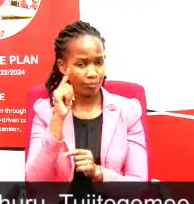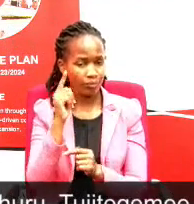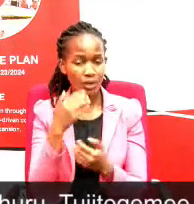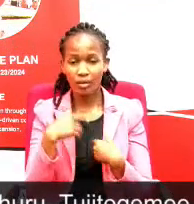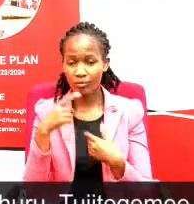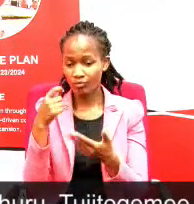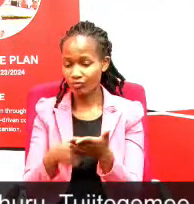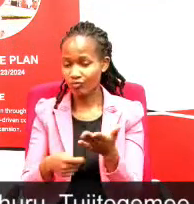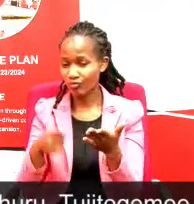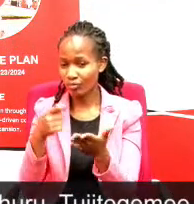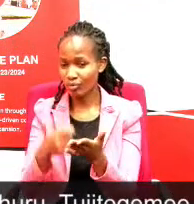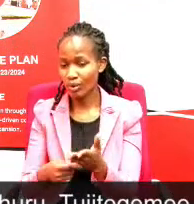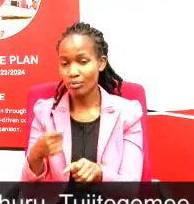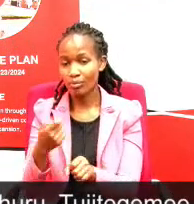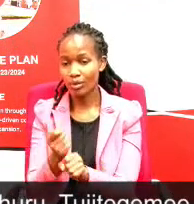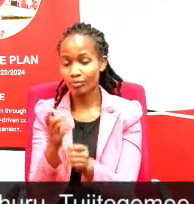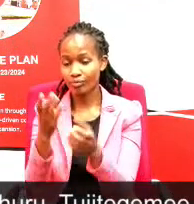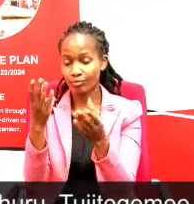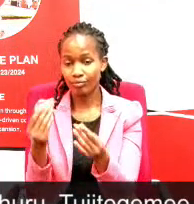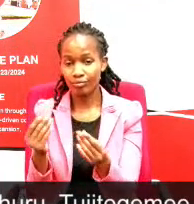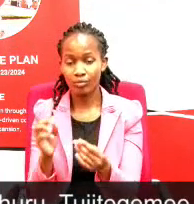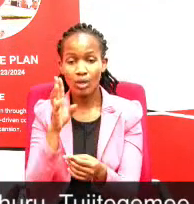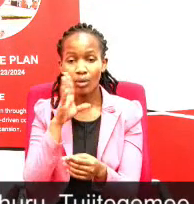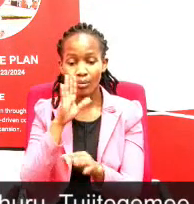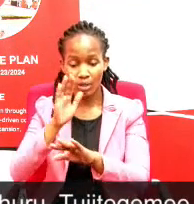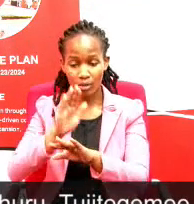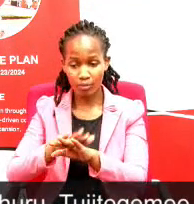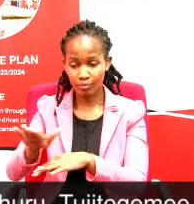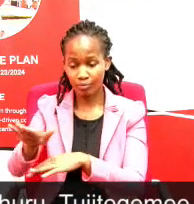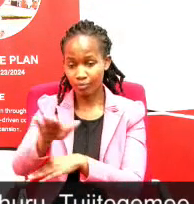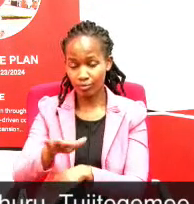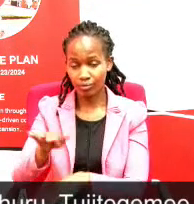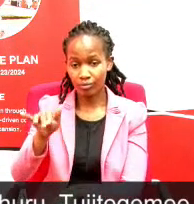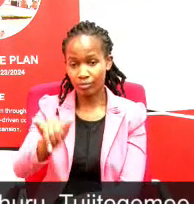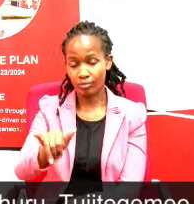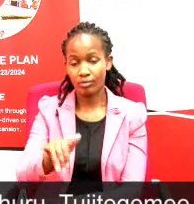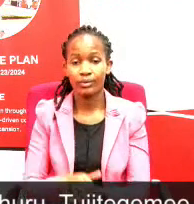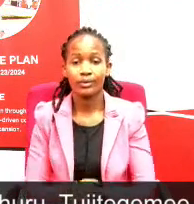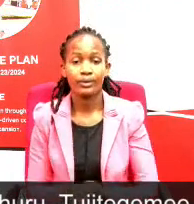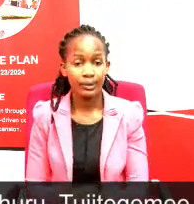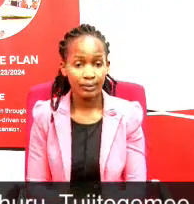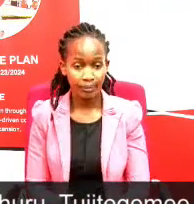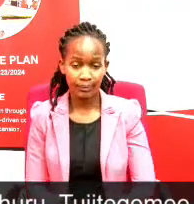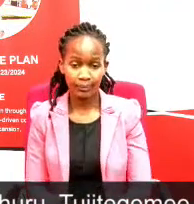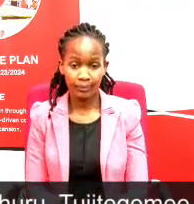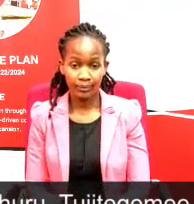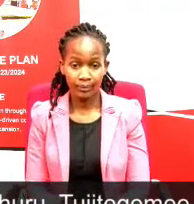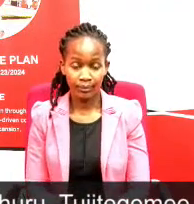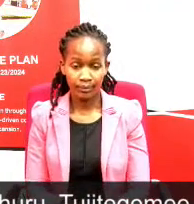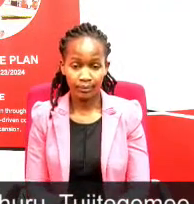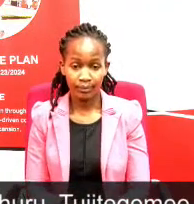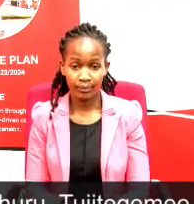tax simplification will be an advantage to the area and even to the office.